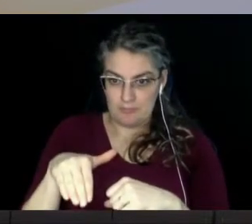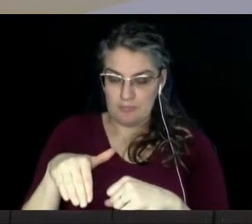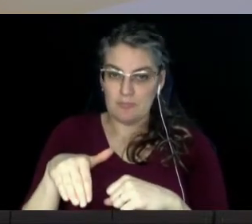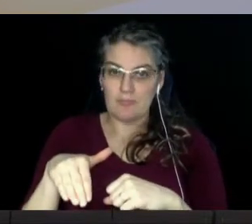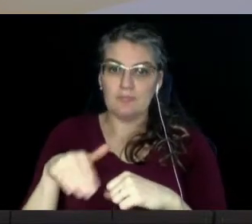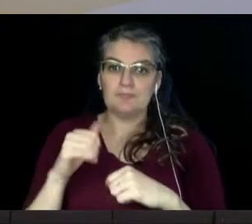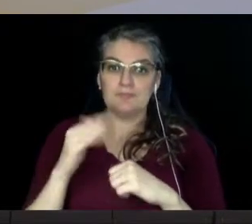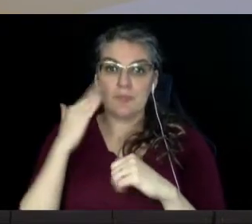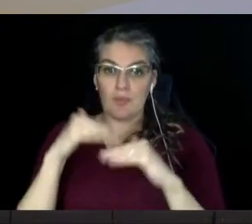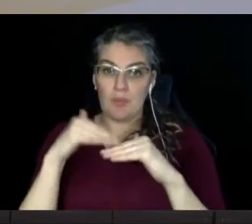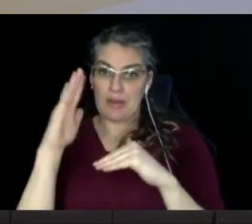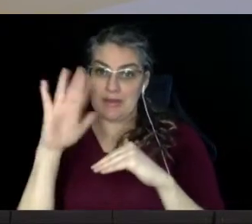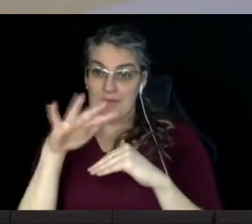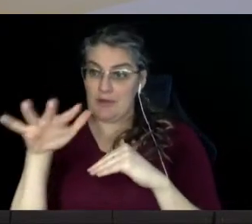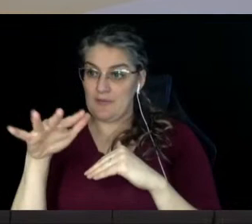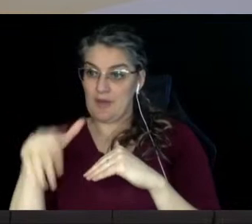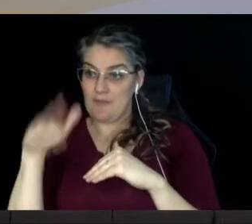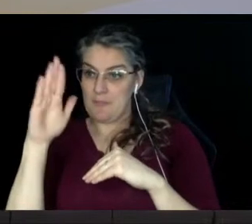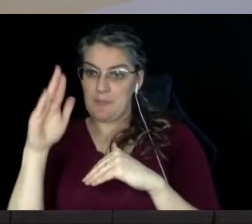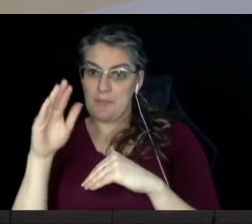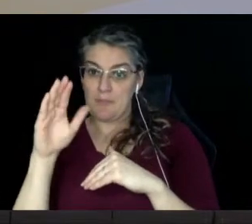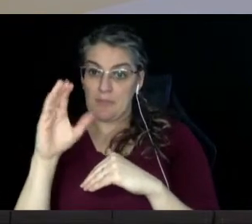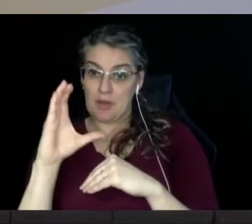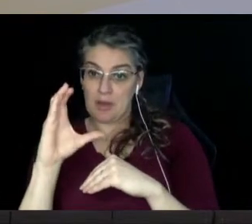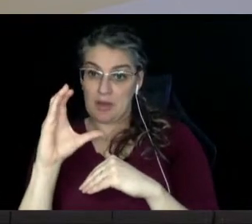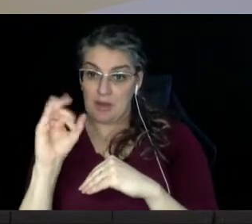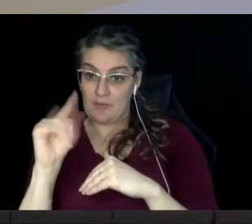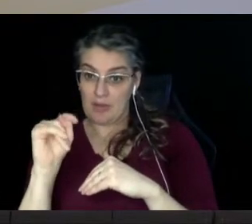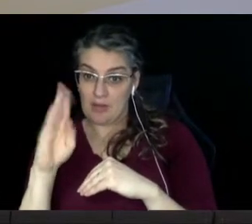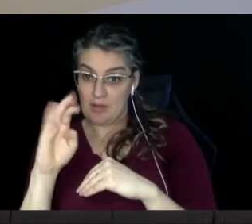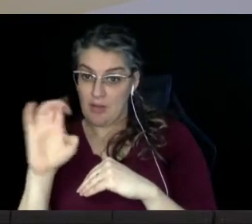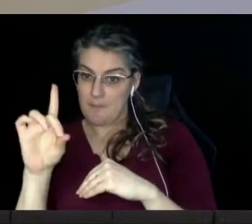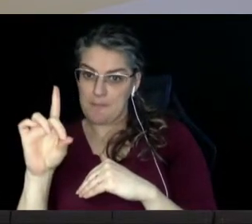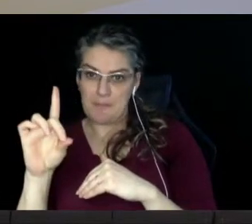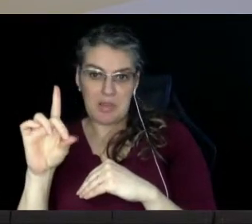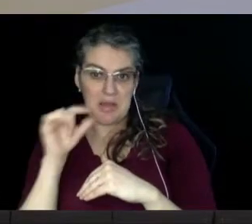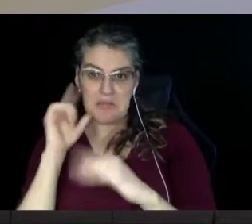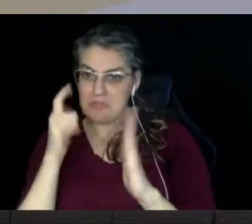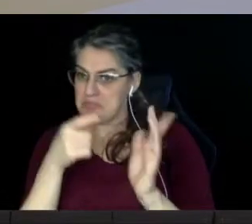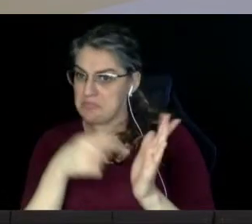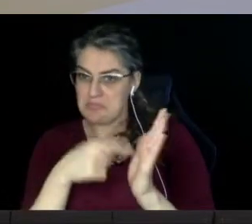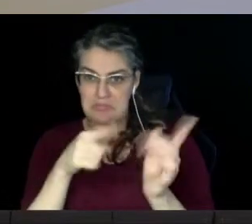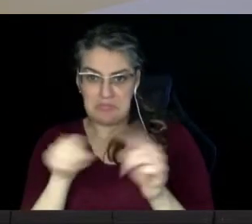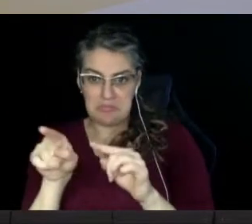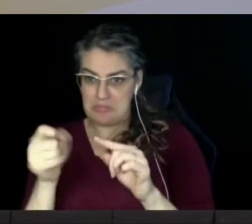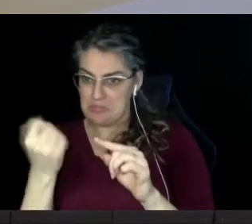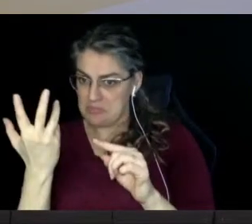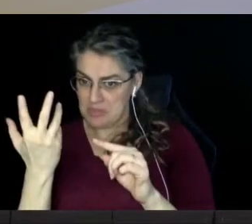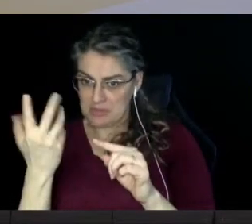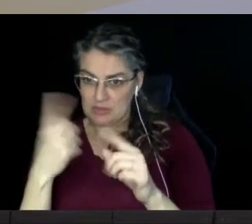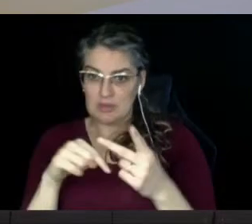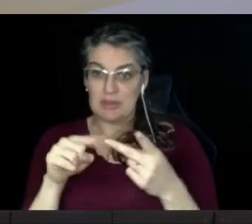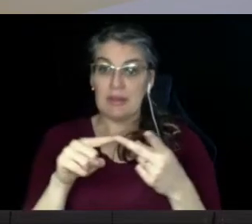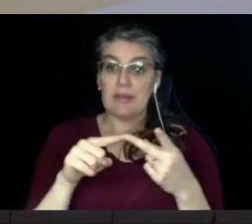particular age cohort. In terms of the birth control and the blood clots, I mean, obviously that's